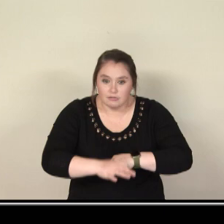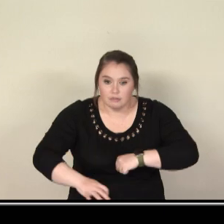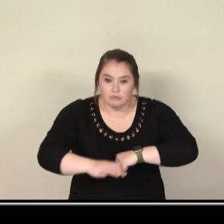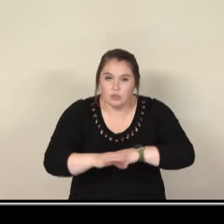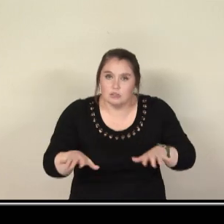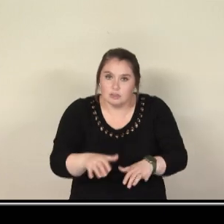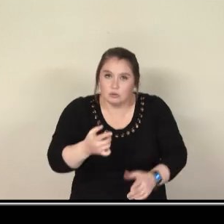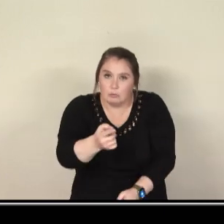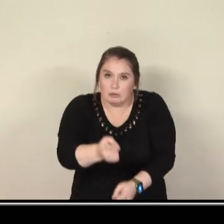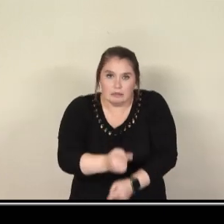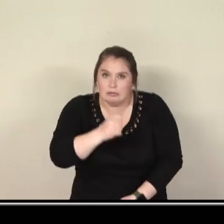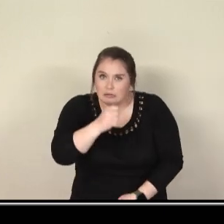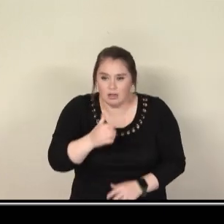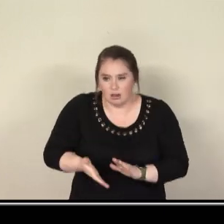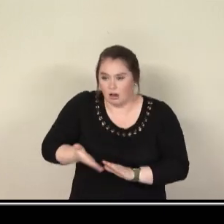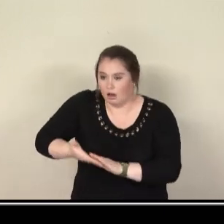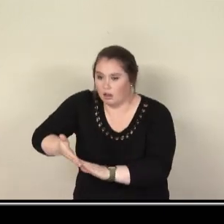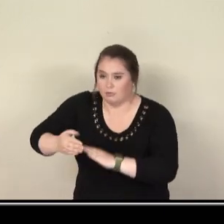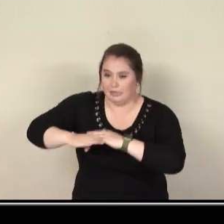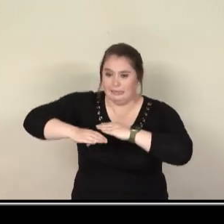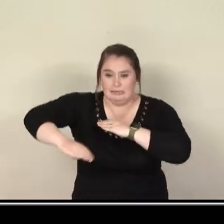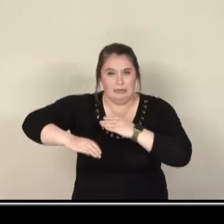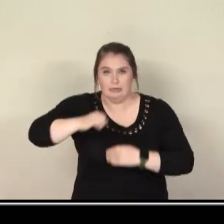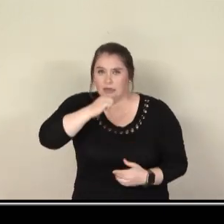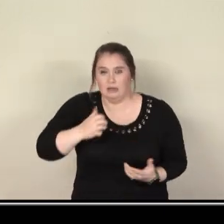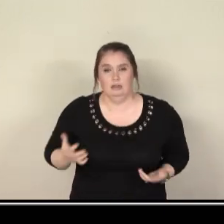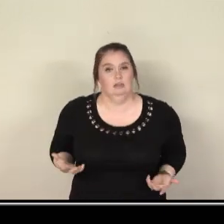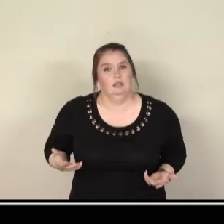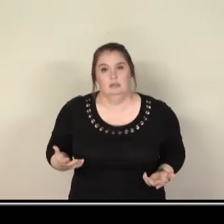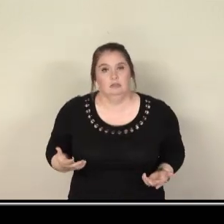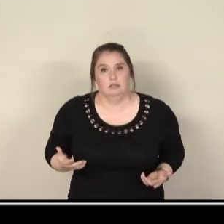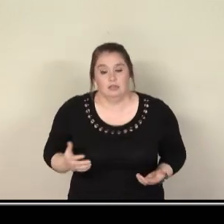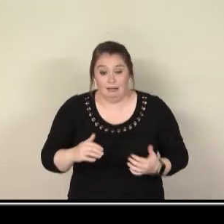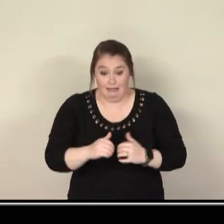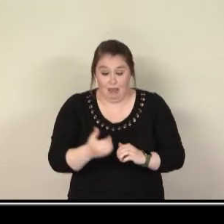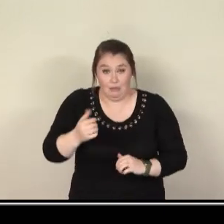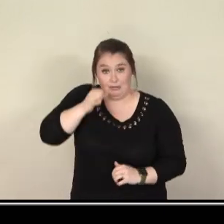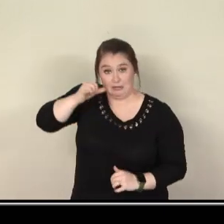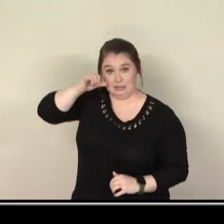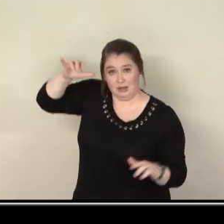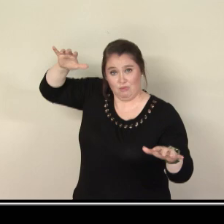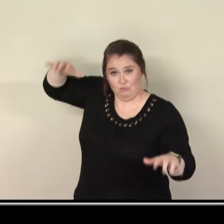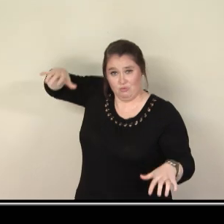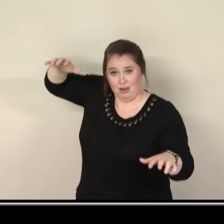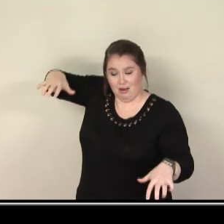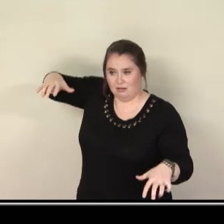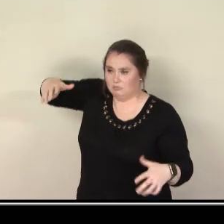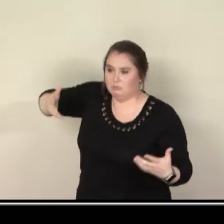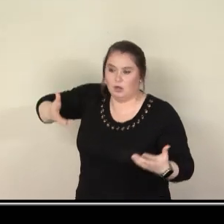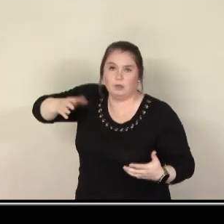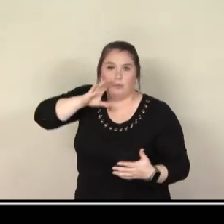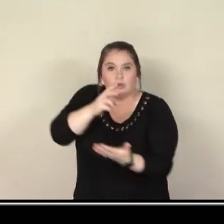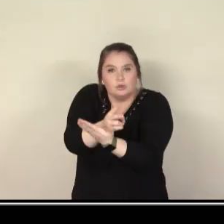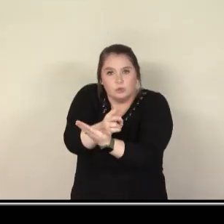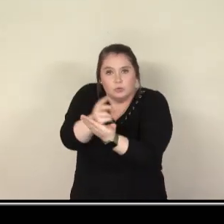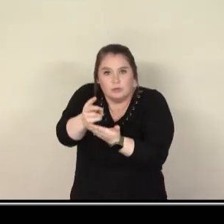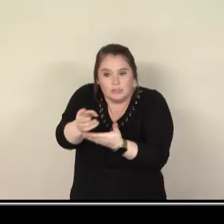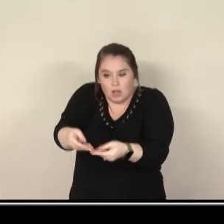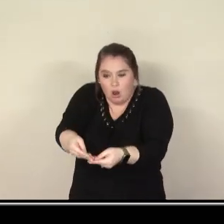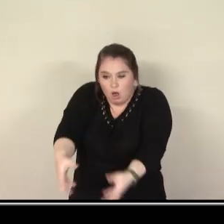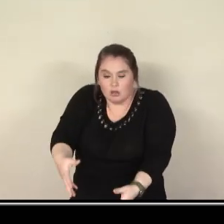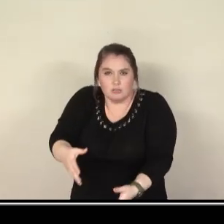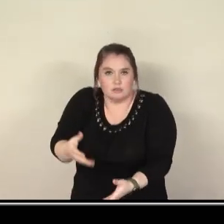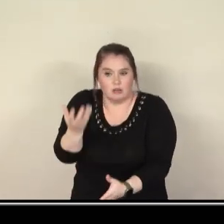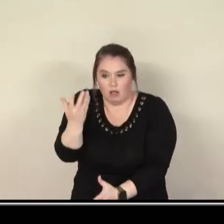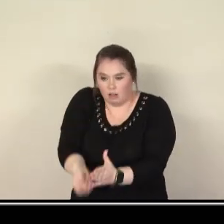correctly, not maintained correctly. I mean, like the way it rained yesterday, they'll probably miss a whole 2 weeks of practice. I